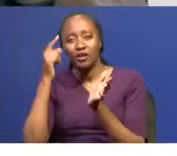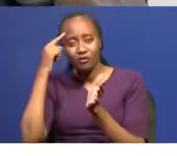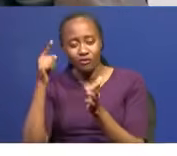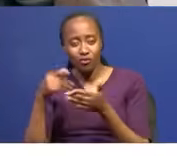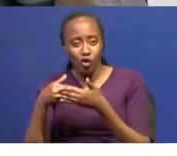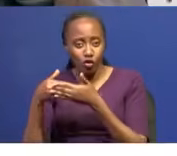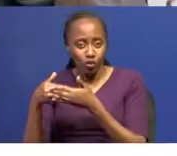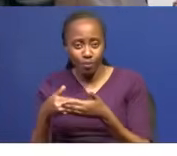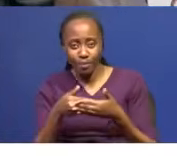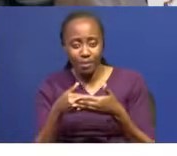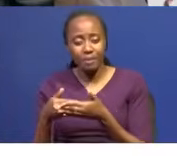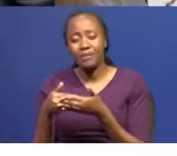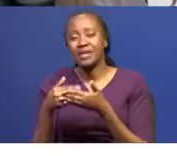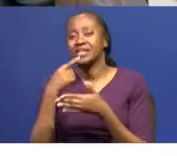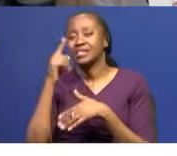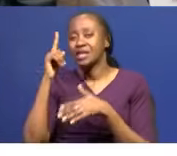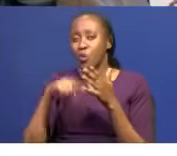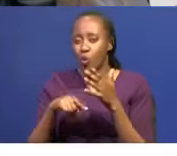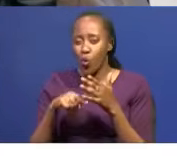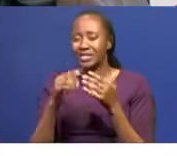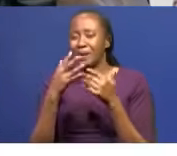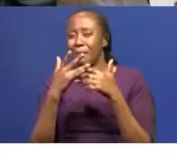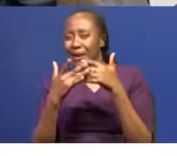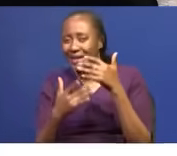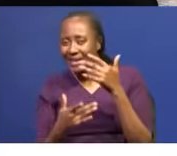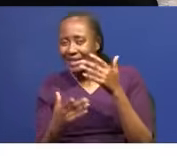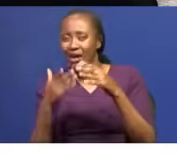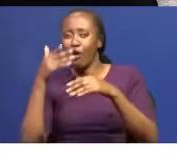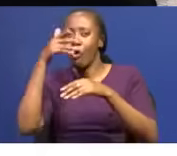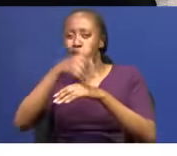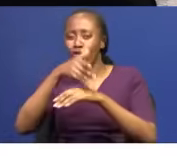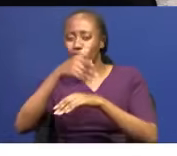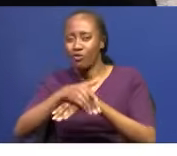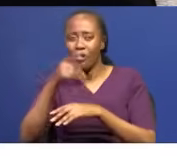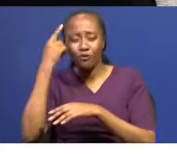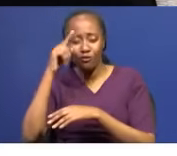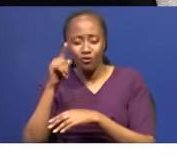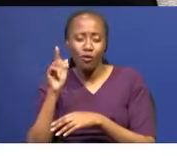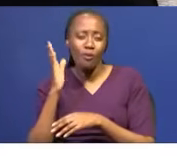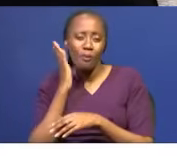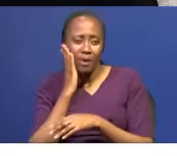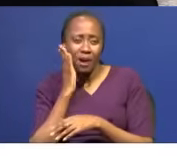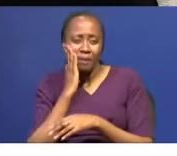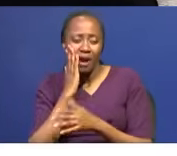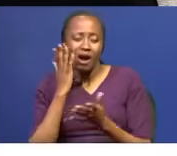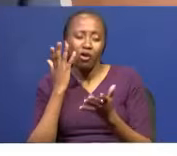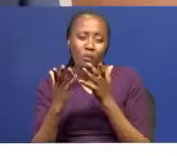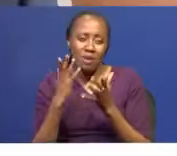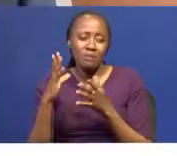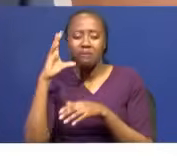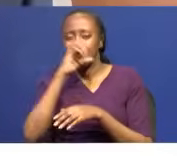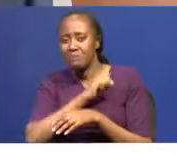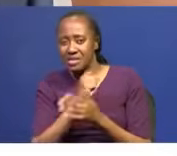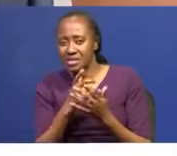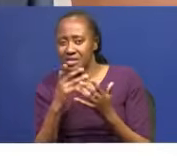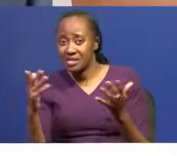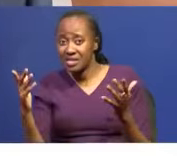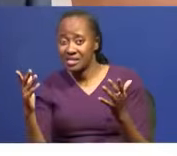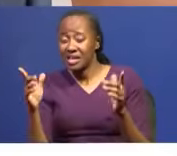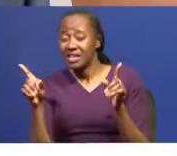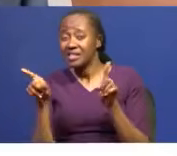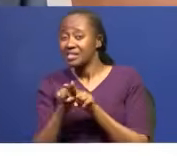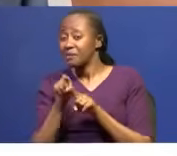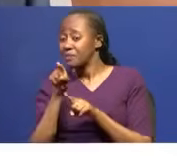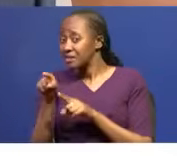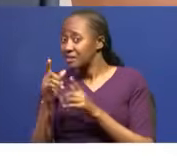said postpartum hemorrhage, overbleeding, is a leading cause, worsened by lack of essential commodities. Commodities, these are the things that